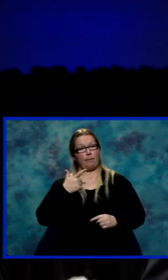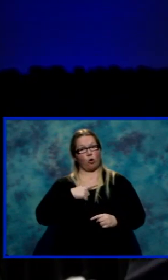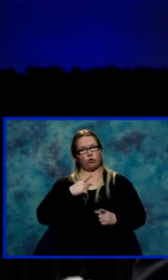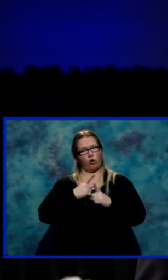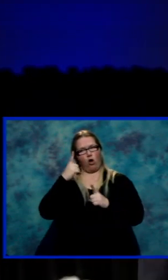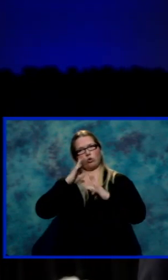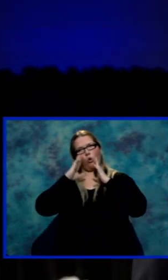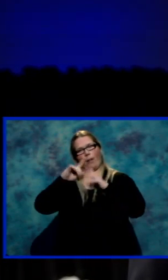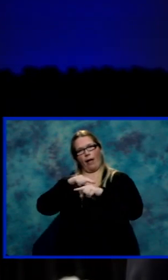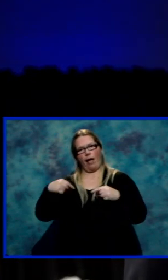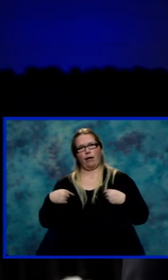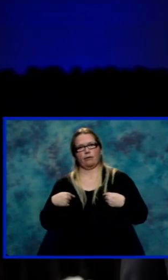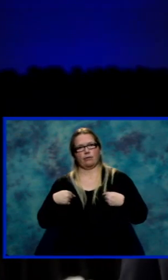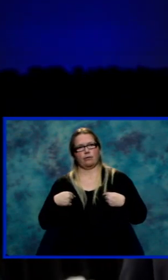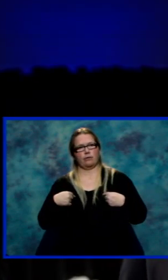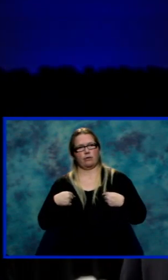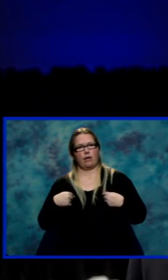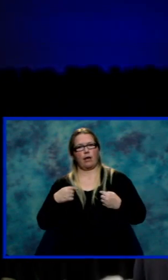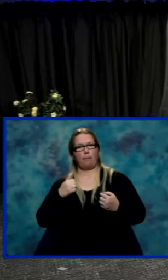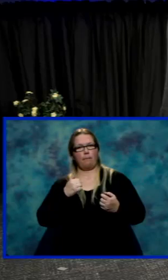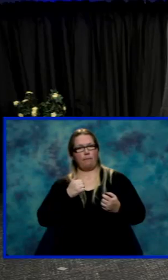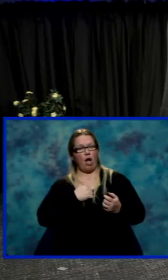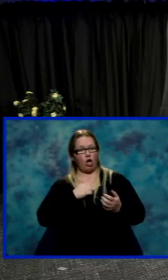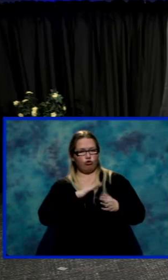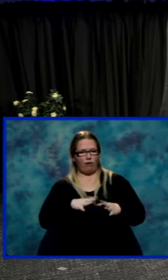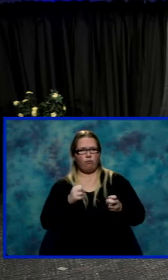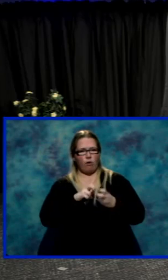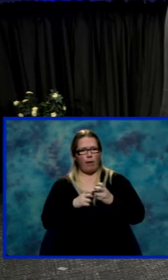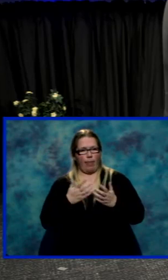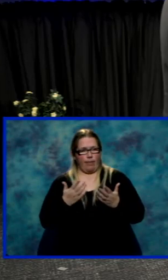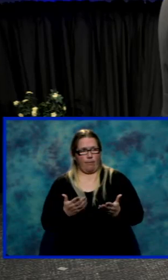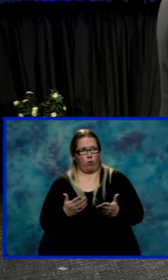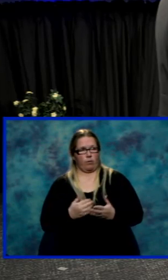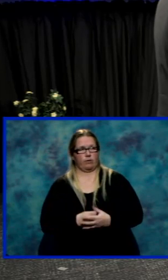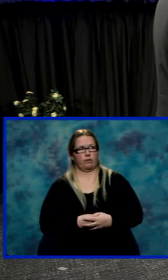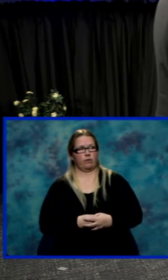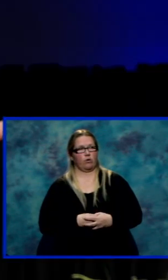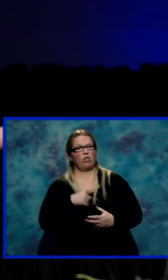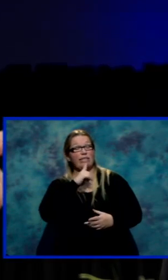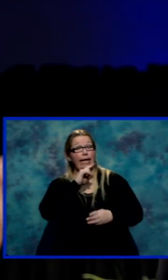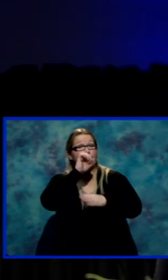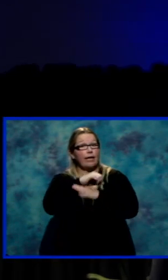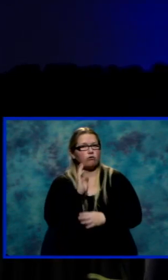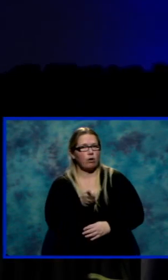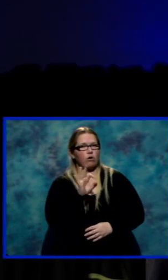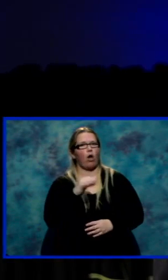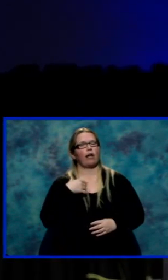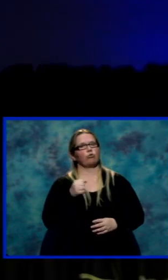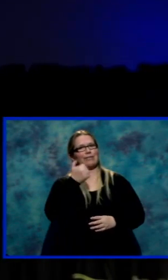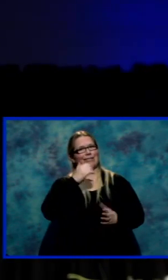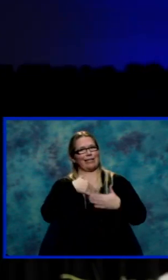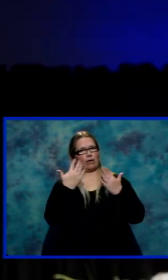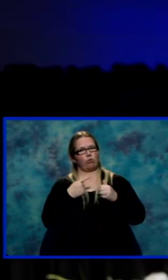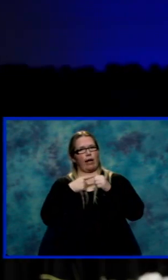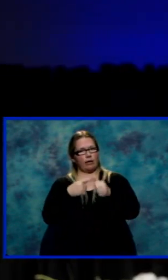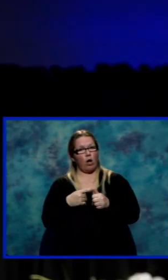We really struggled. My children struggled the most. Kirsten, because you never said yes straight away, eh? No, we took 6 days, and we actually